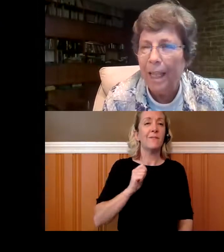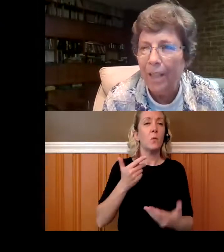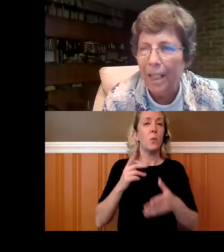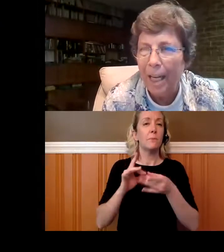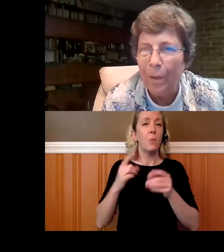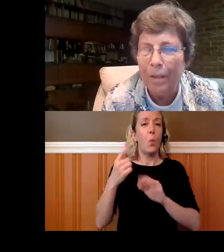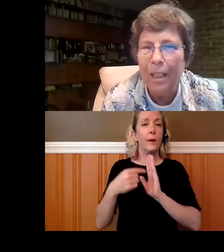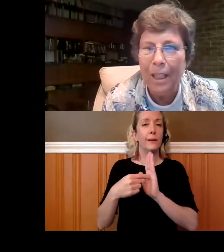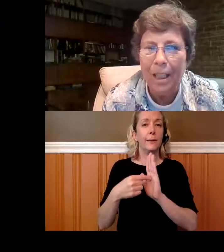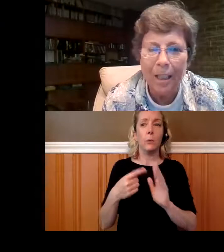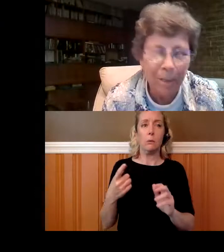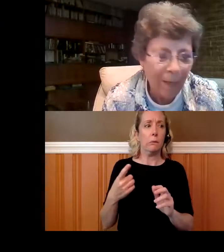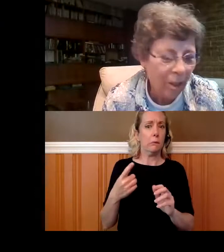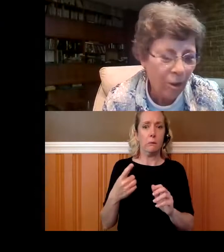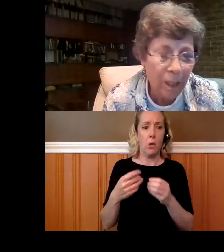really how he